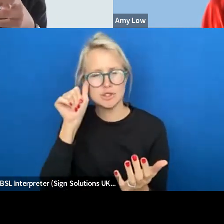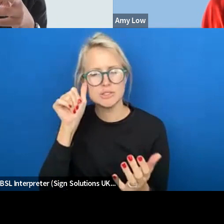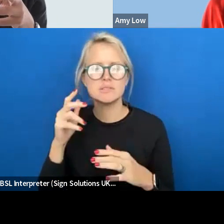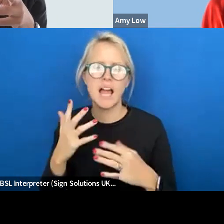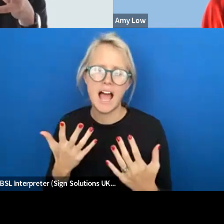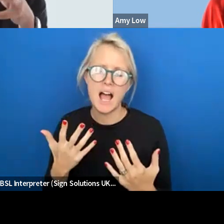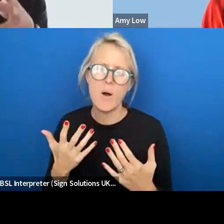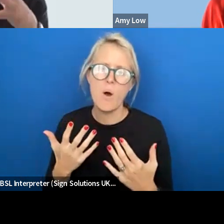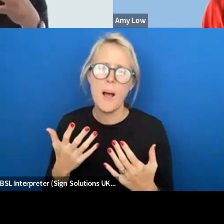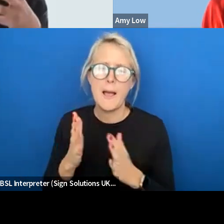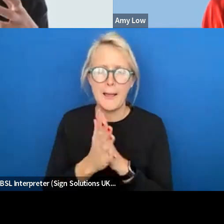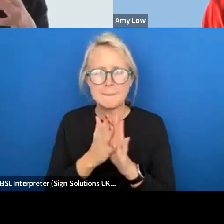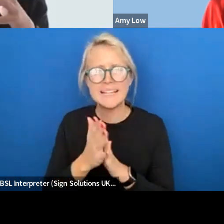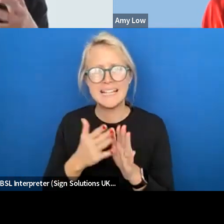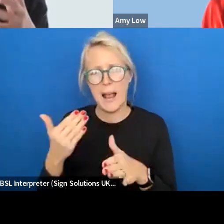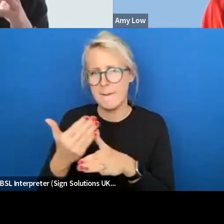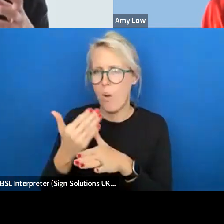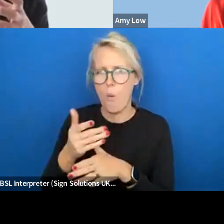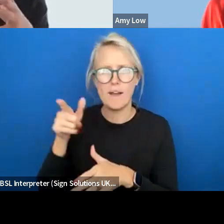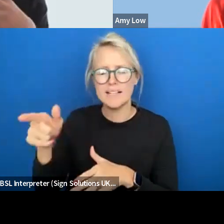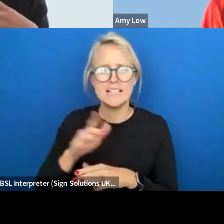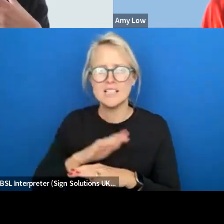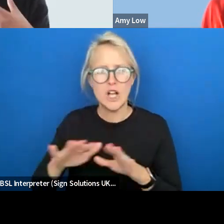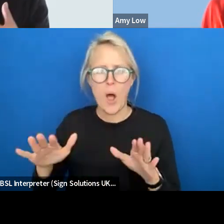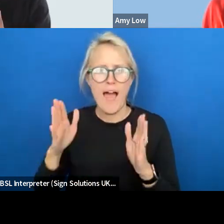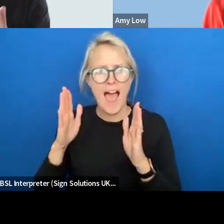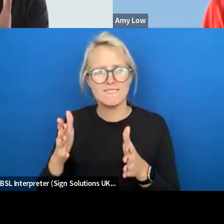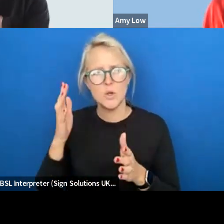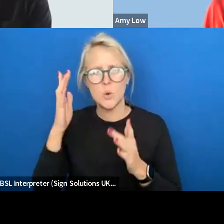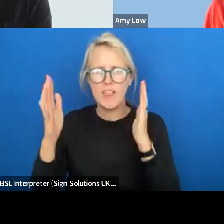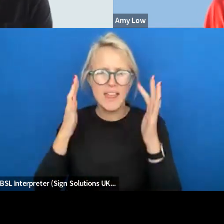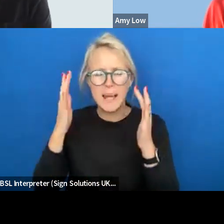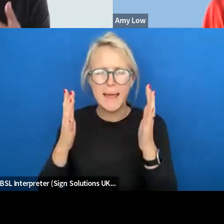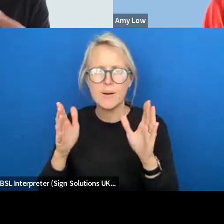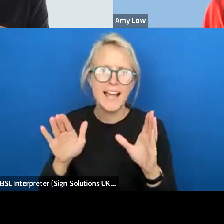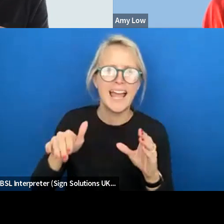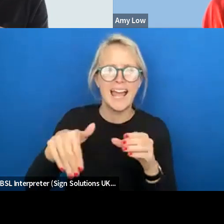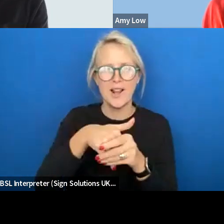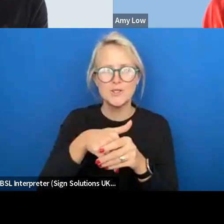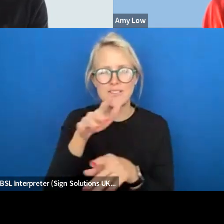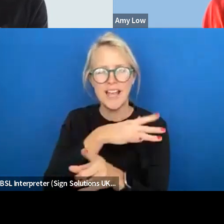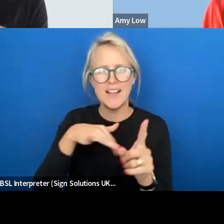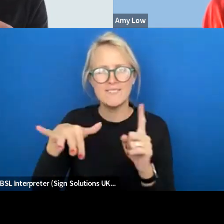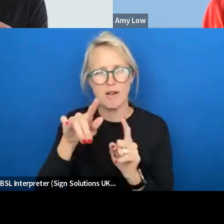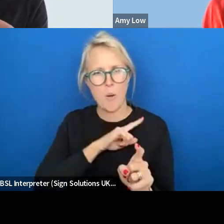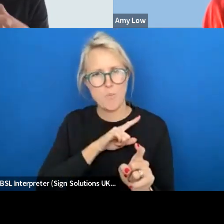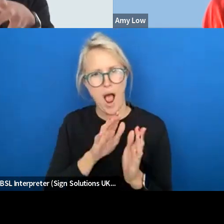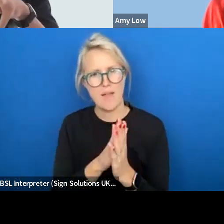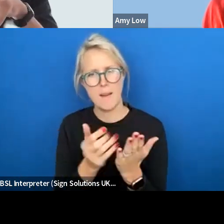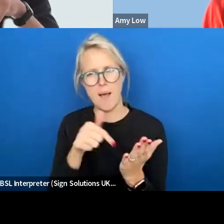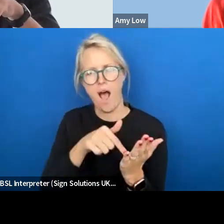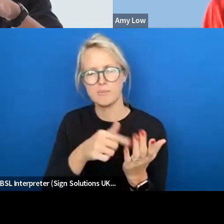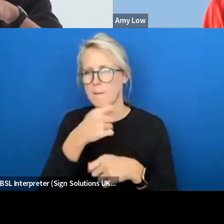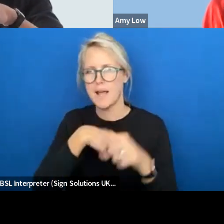or it means that an employer doesn't necessarily have to think about creating an inclusive environment because the passport becomes the rich.